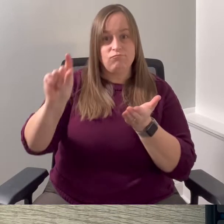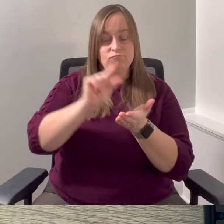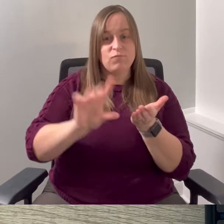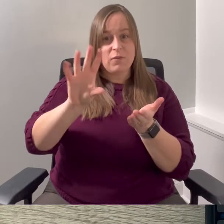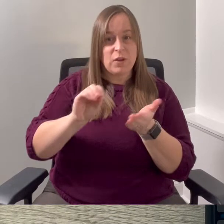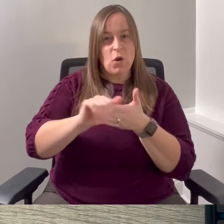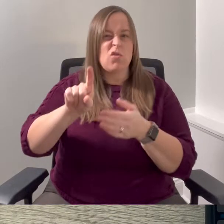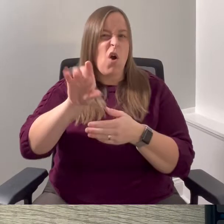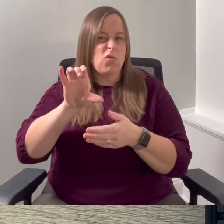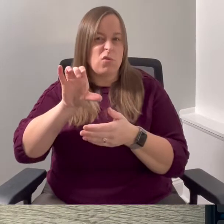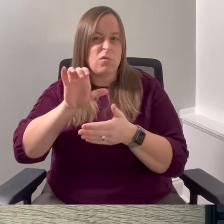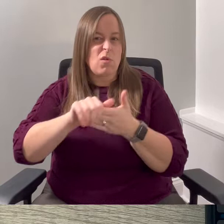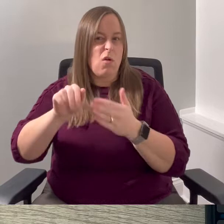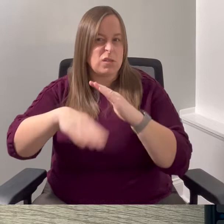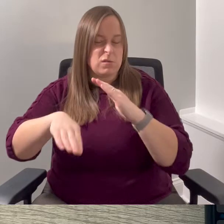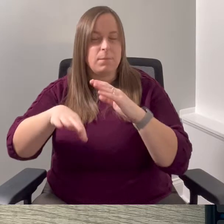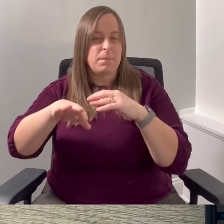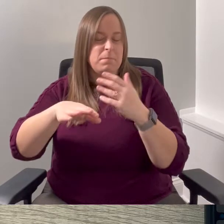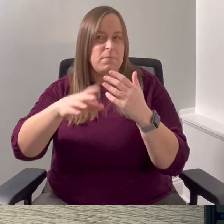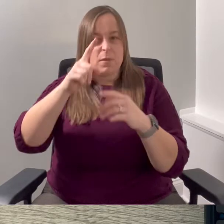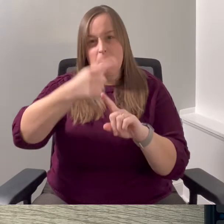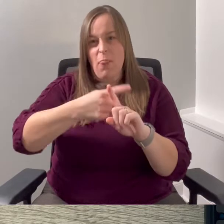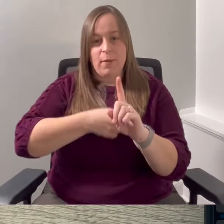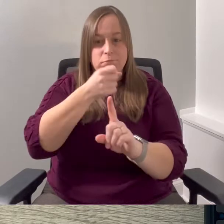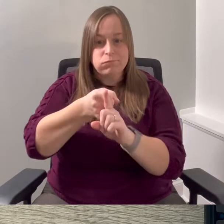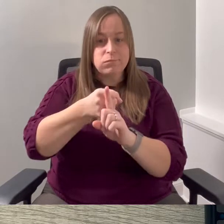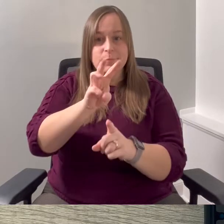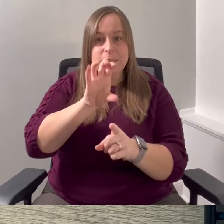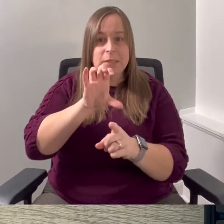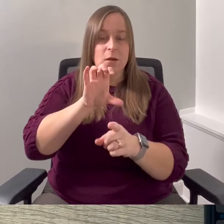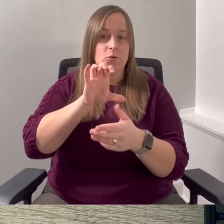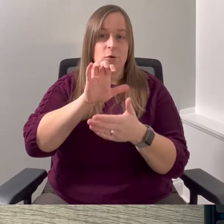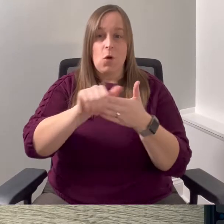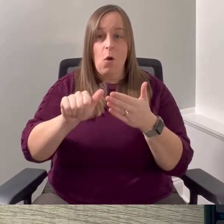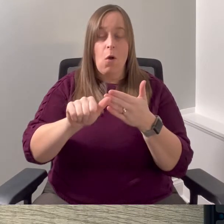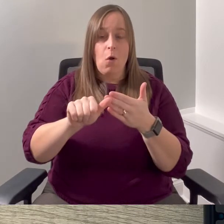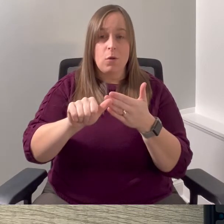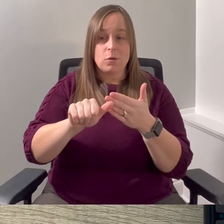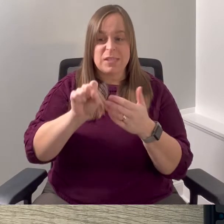month basically. So once you hit that 6 month mark in that sinking fund, you'll have